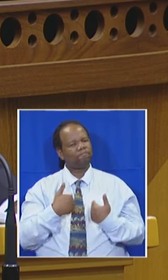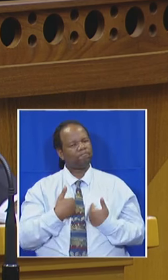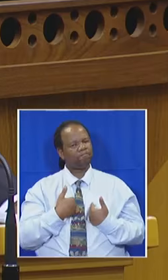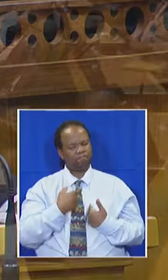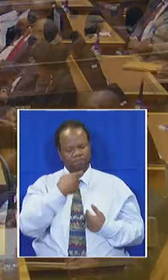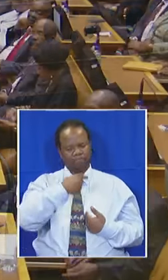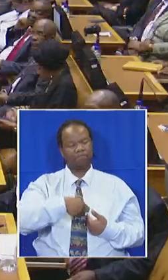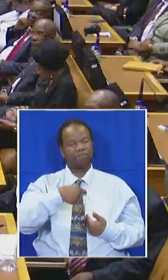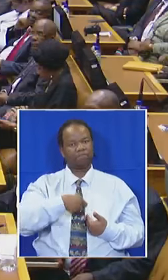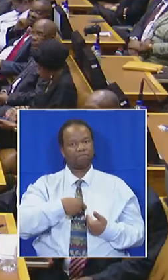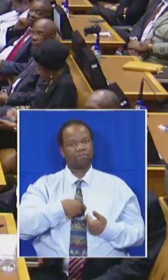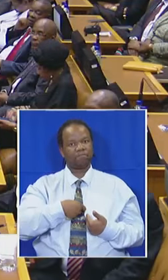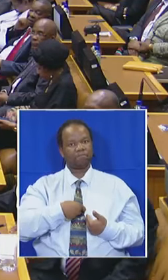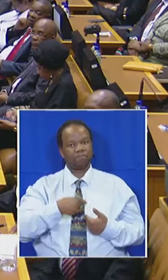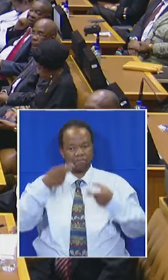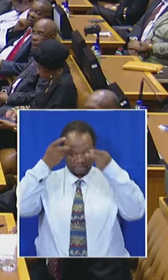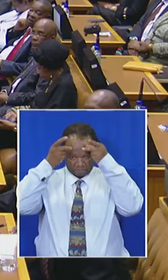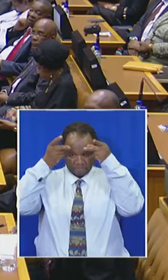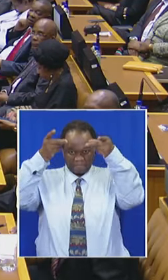lolu hlelo kufanele ukuthi